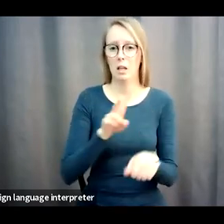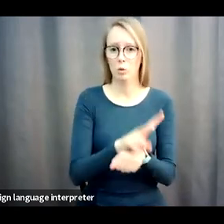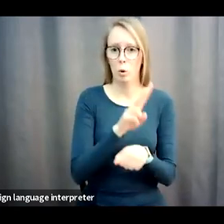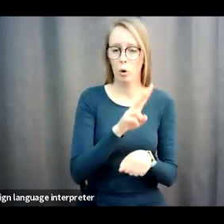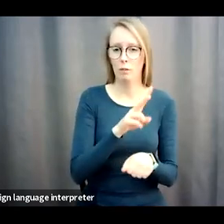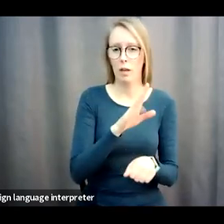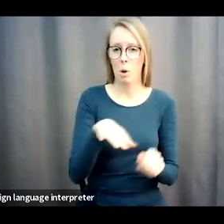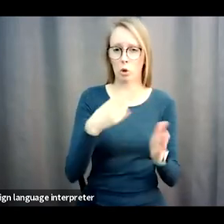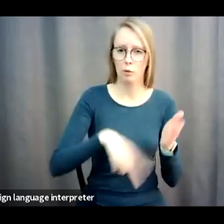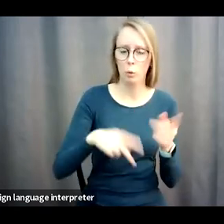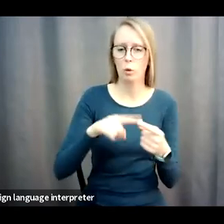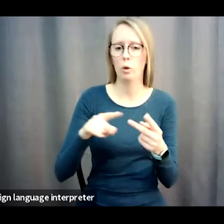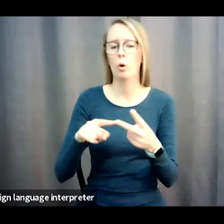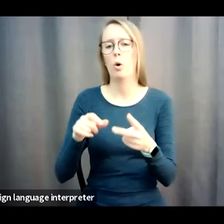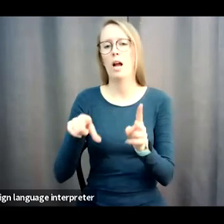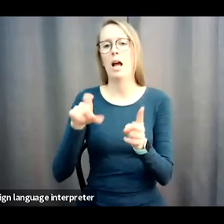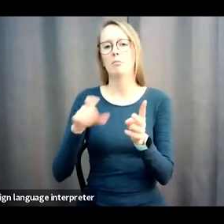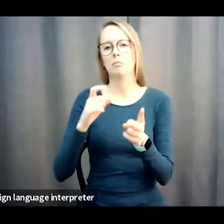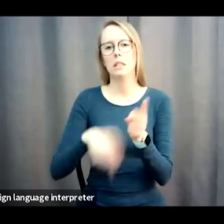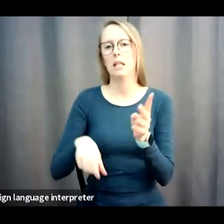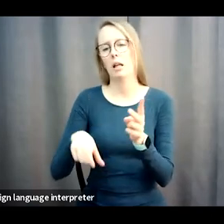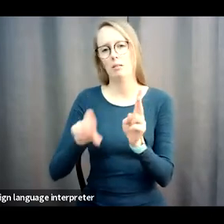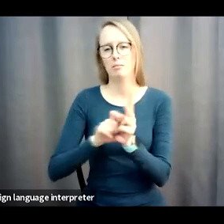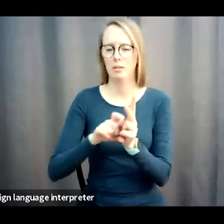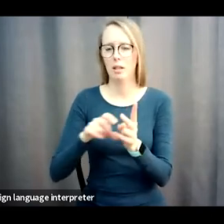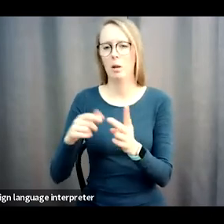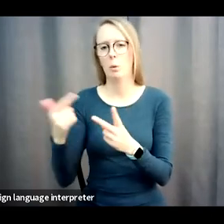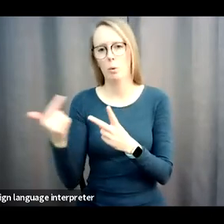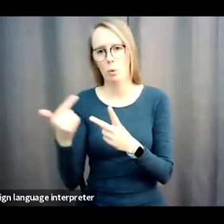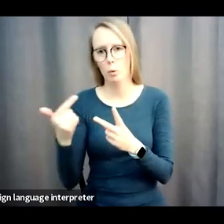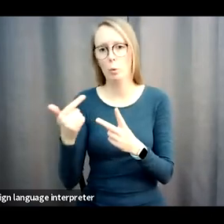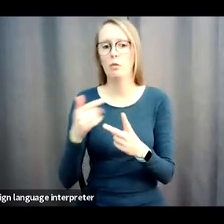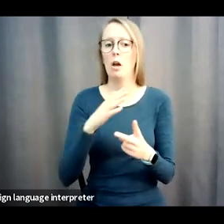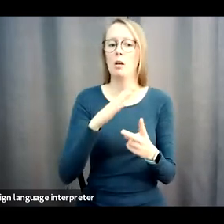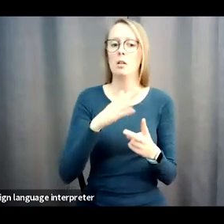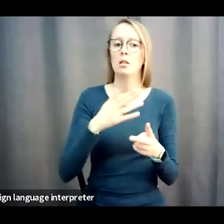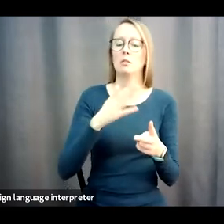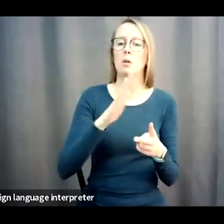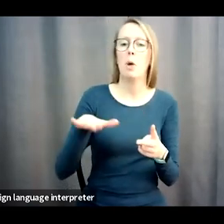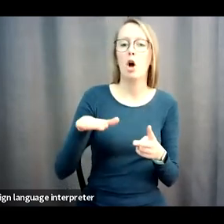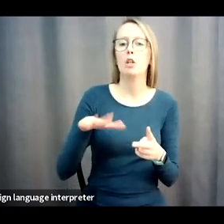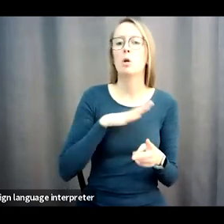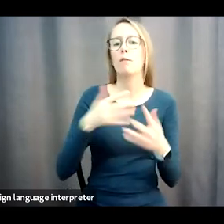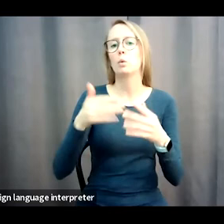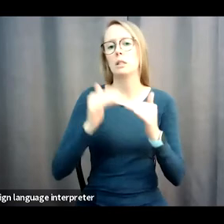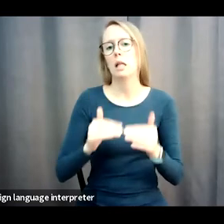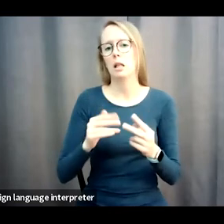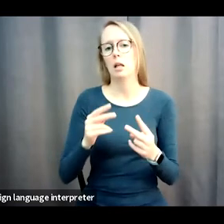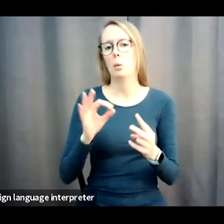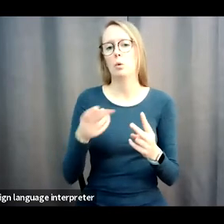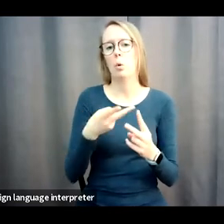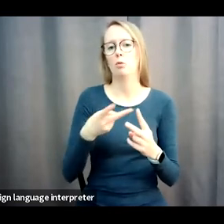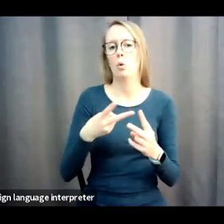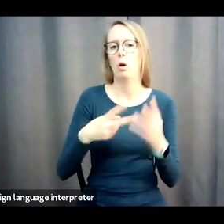of the Child and Article 7 in the Convention on the Rights of Persons with Disabilities are intertwined. She's